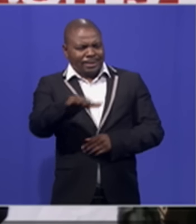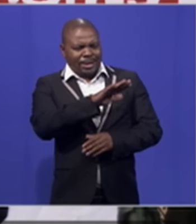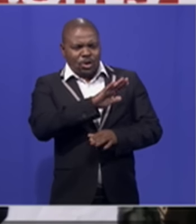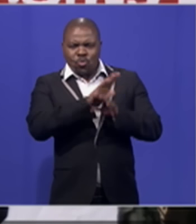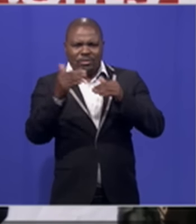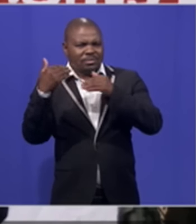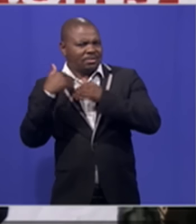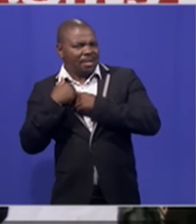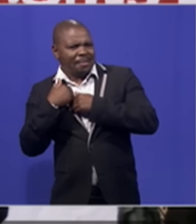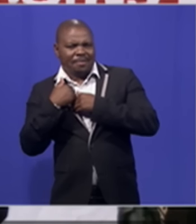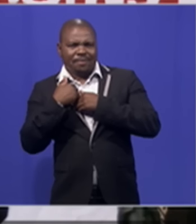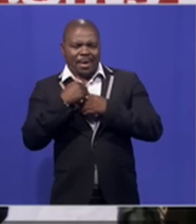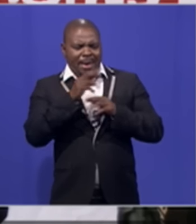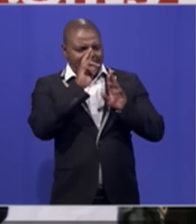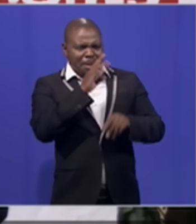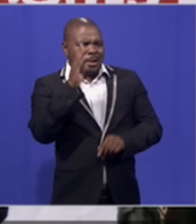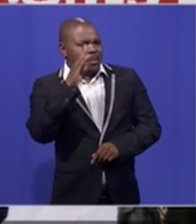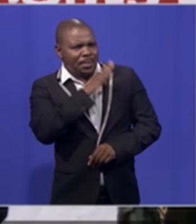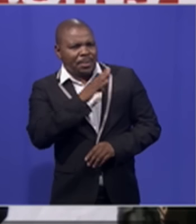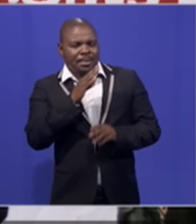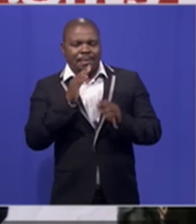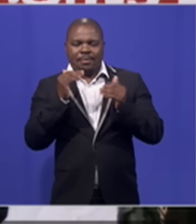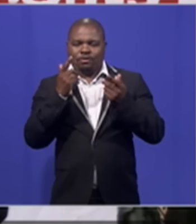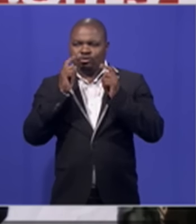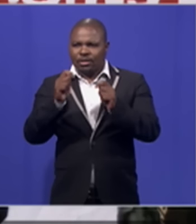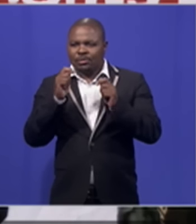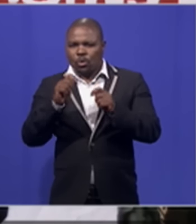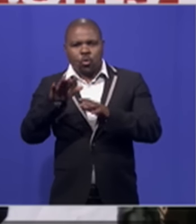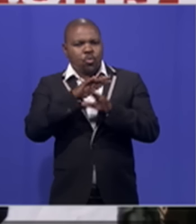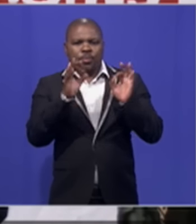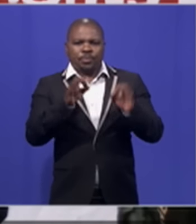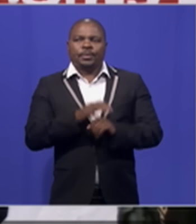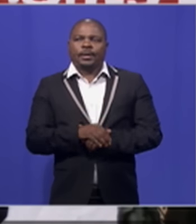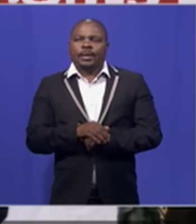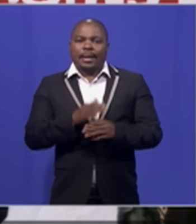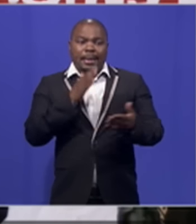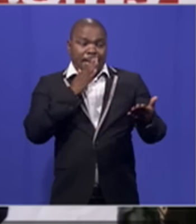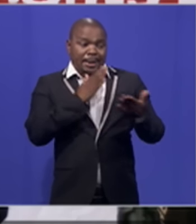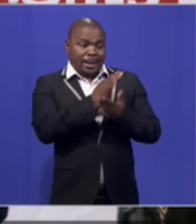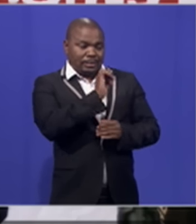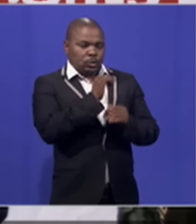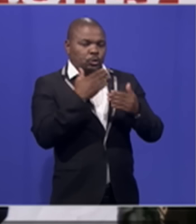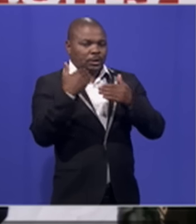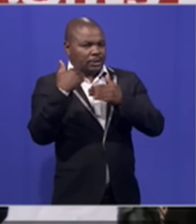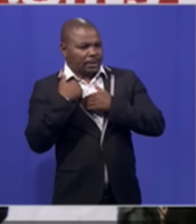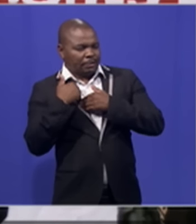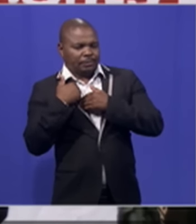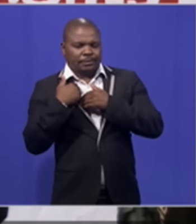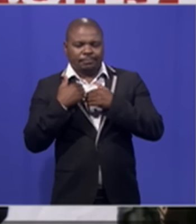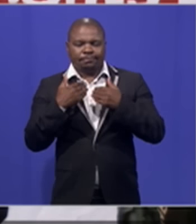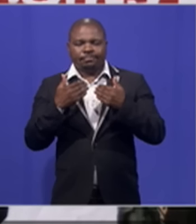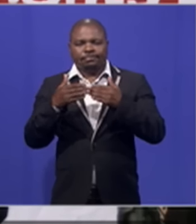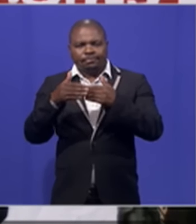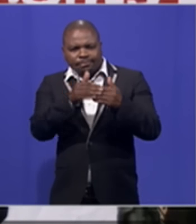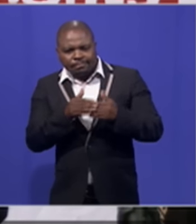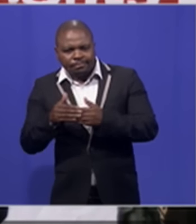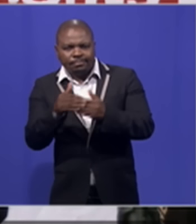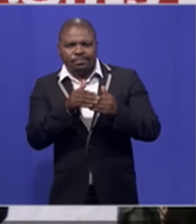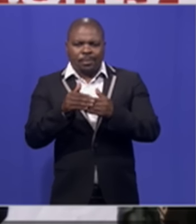undignified, and unequal transport conditions. The right to safety and security of